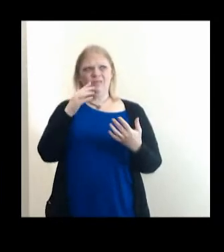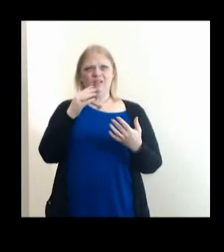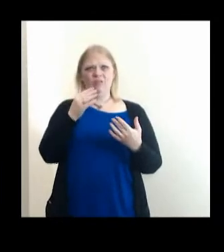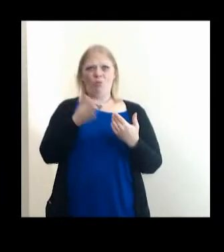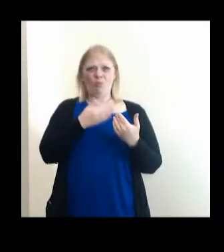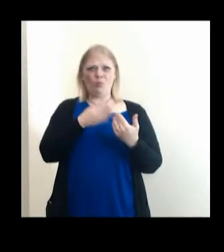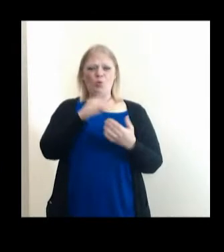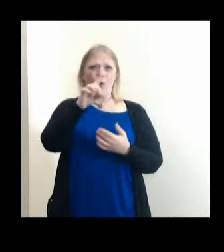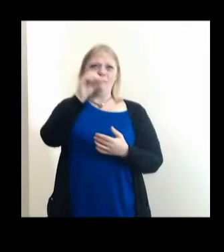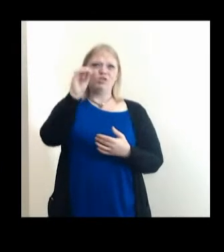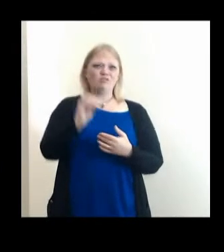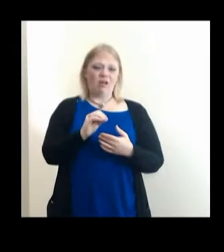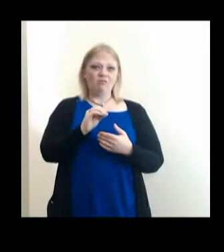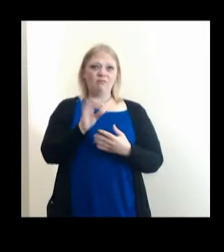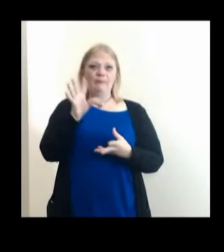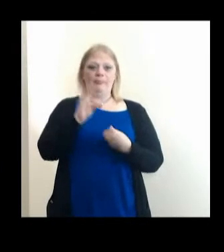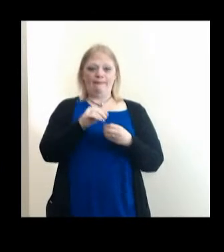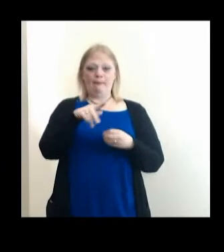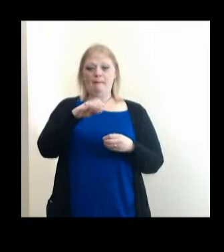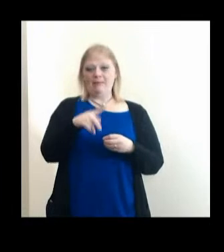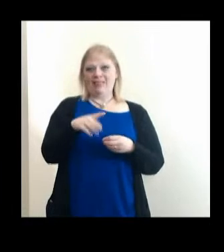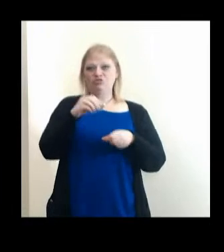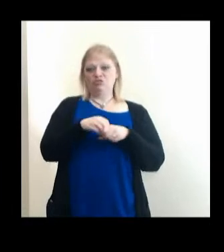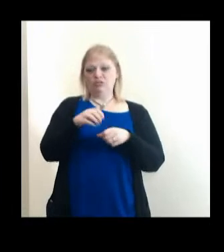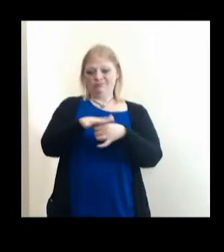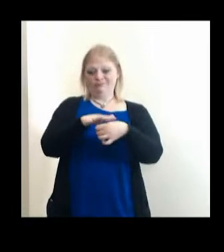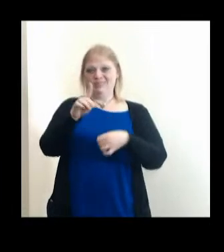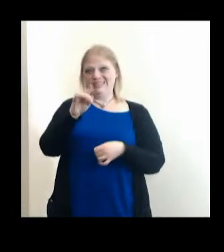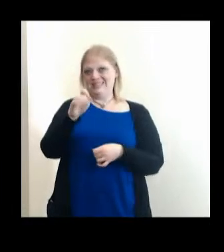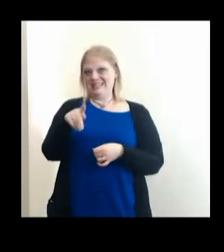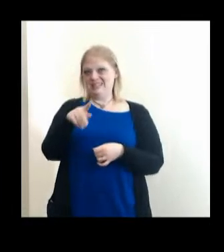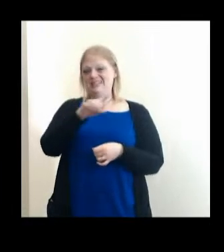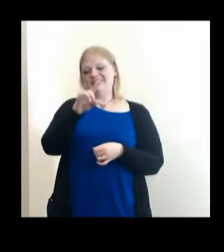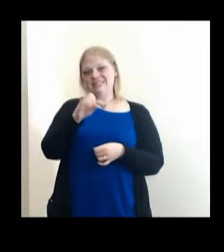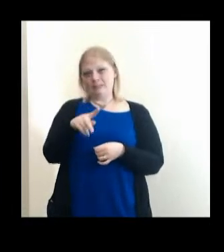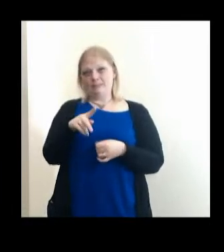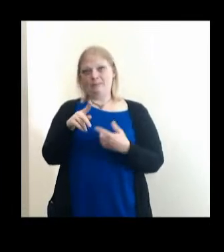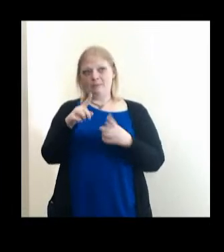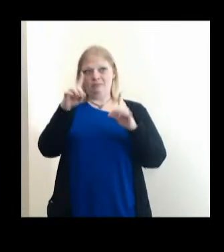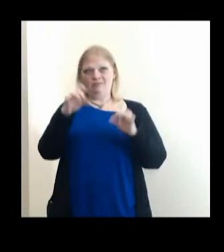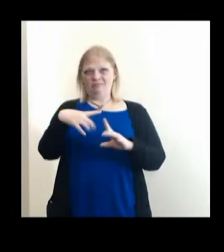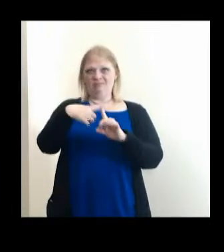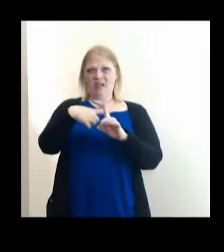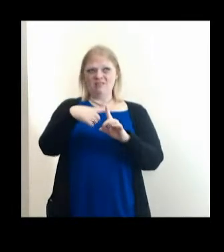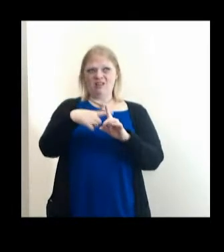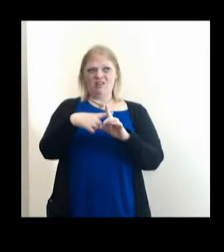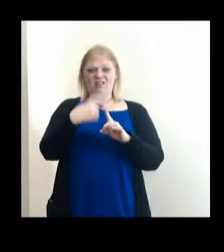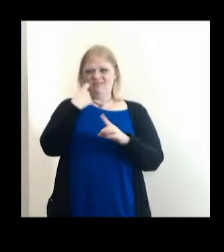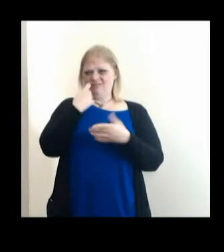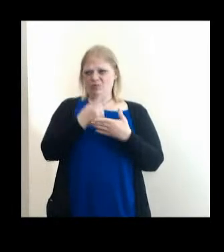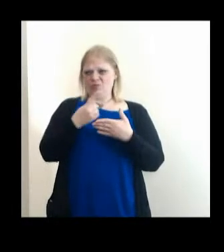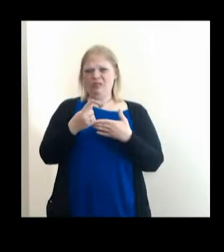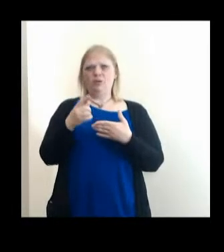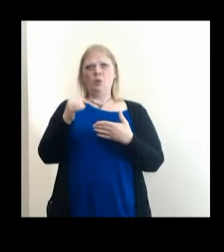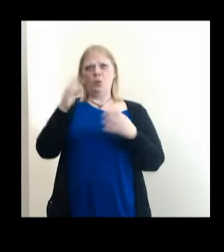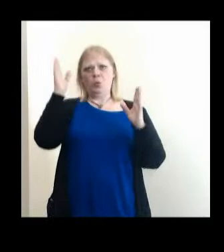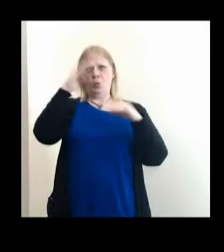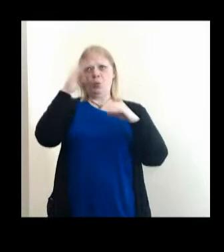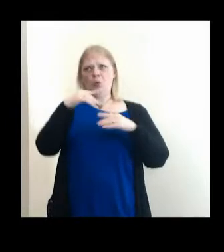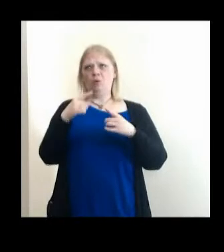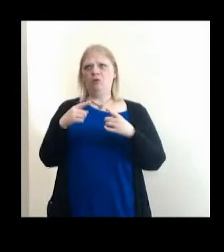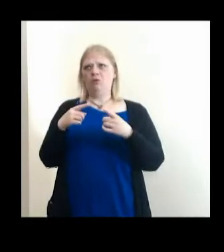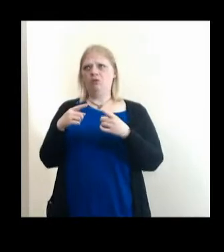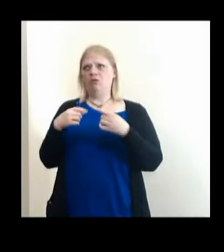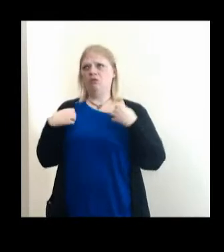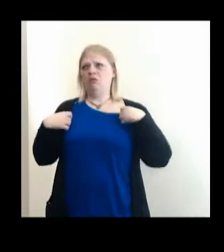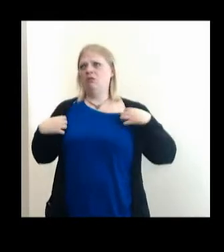1% of the population in a zip code tested positive for COVID-19 in the last week. It is really worrisome. We have a little